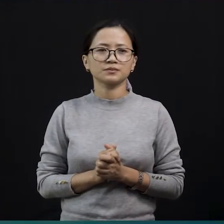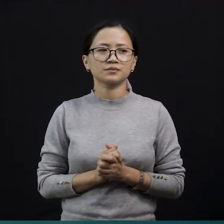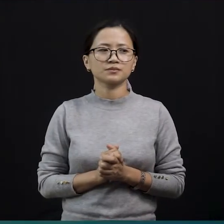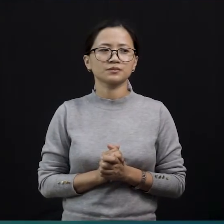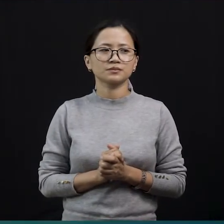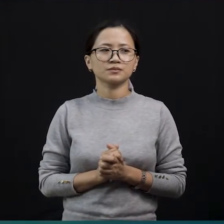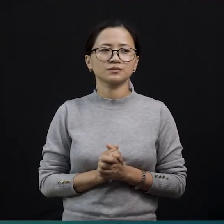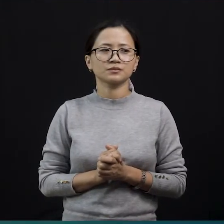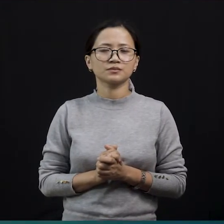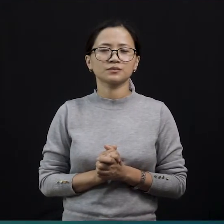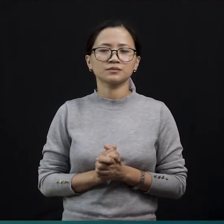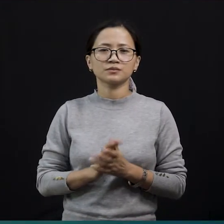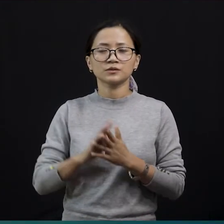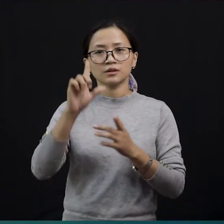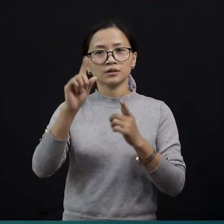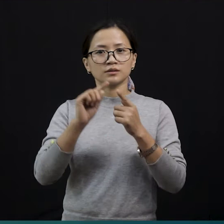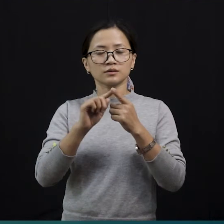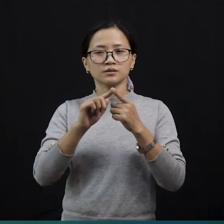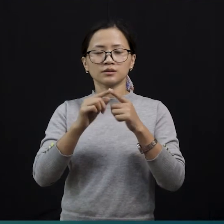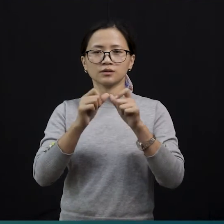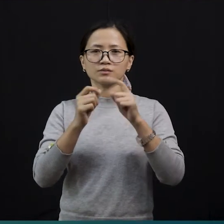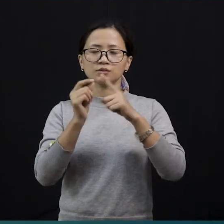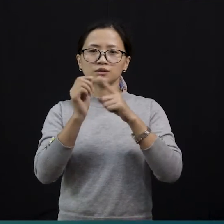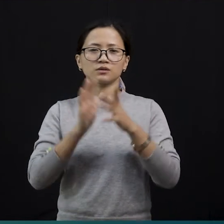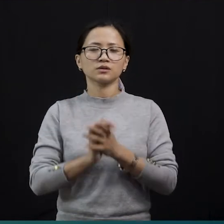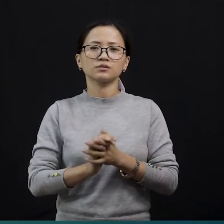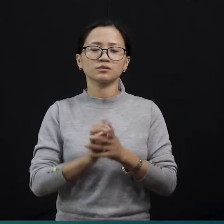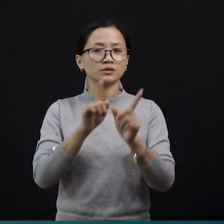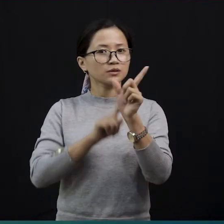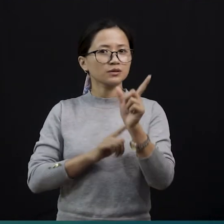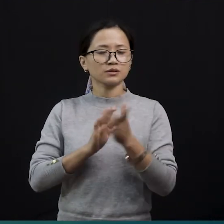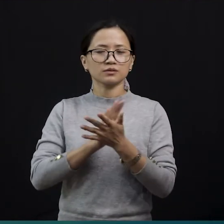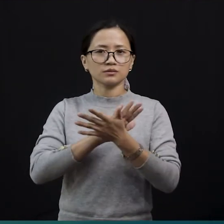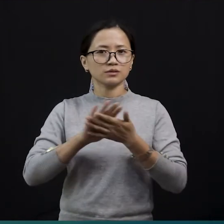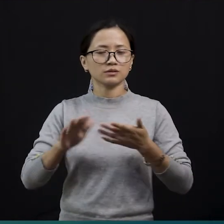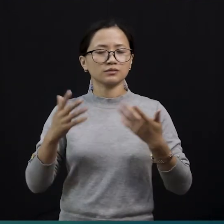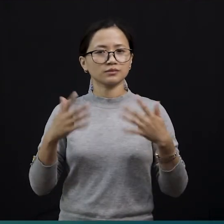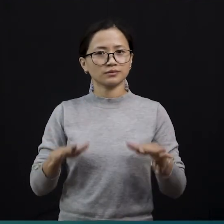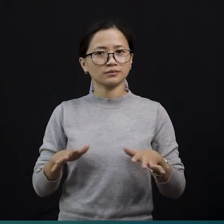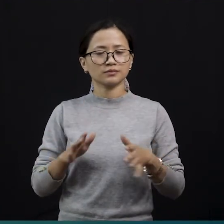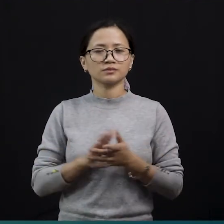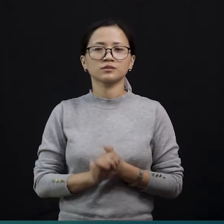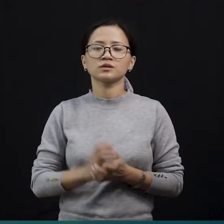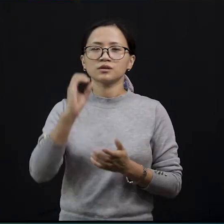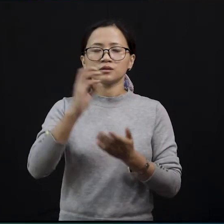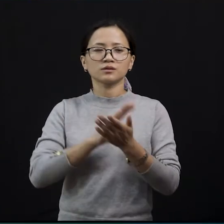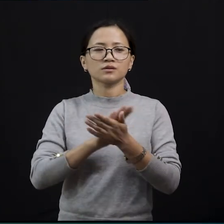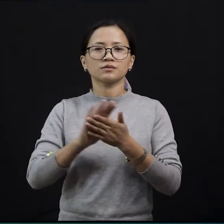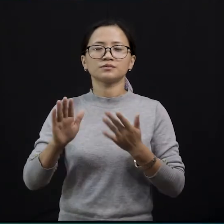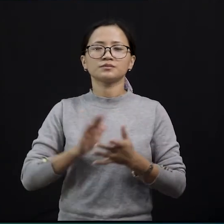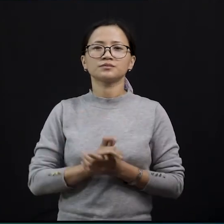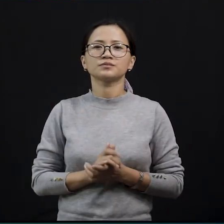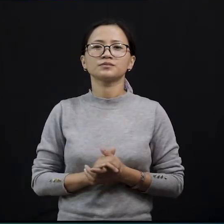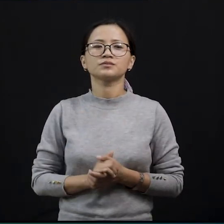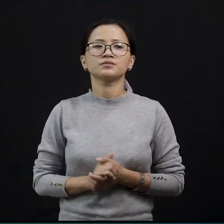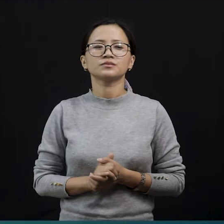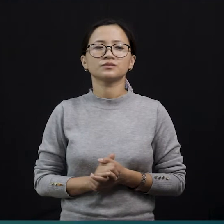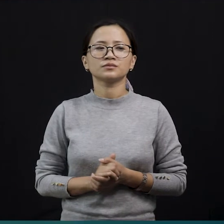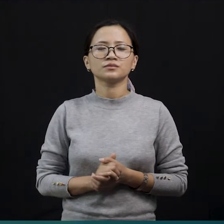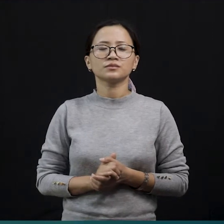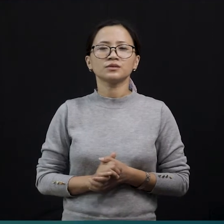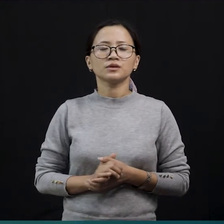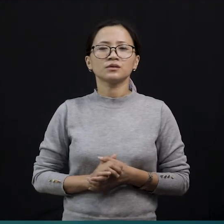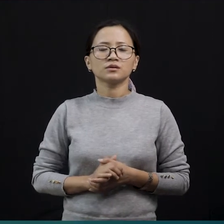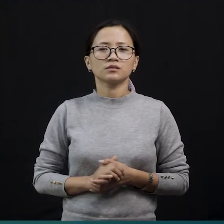it was about the leap years. Yeah, and then we are done with today's chapter. Whatever revision